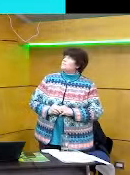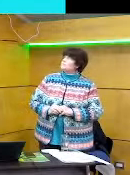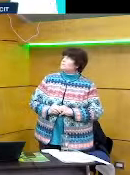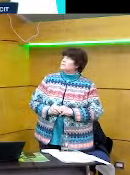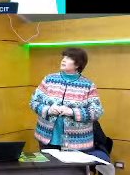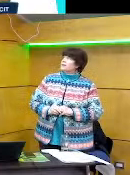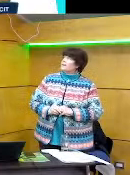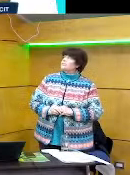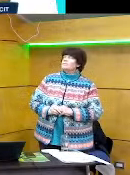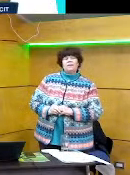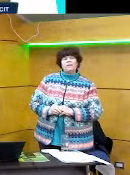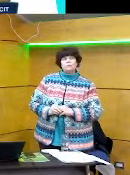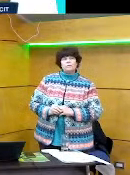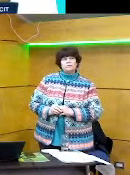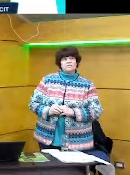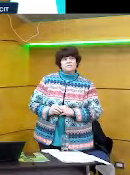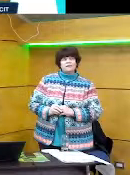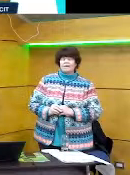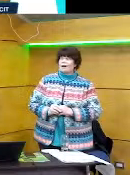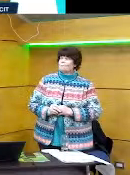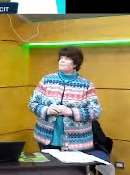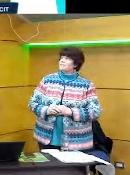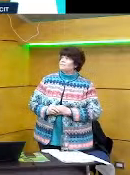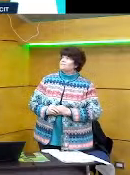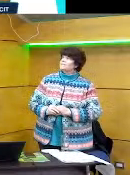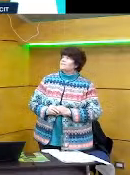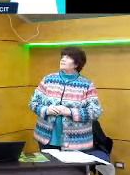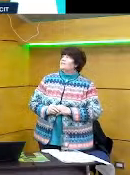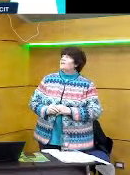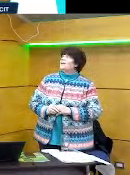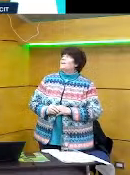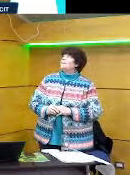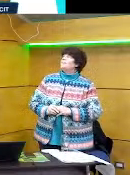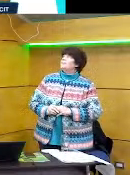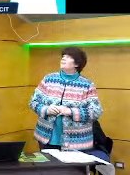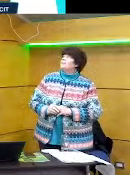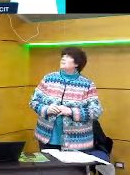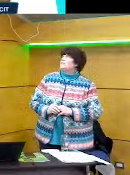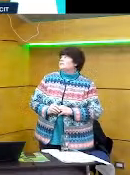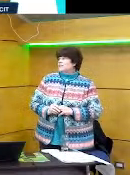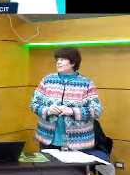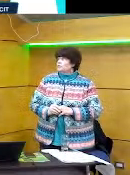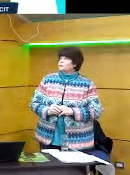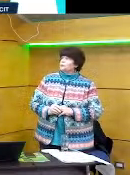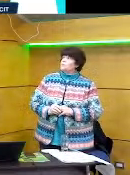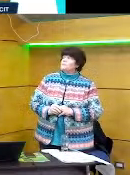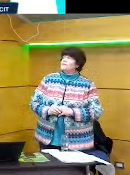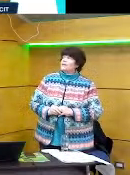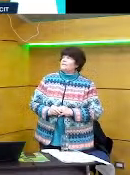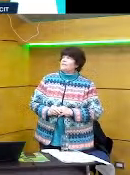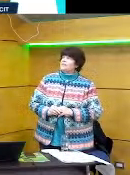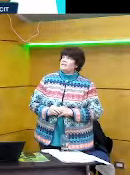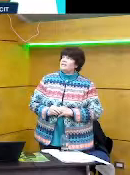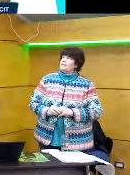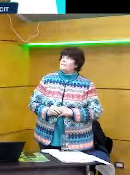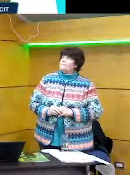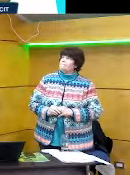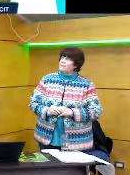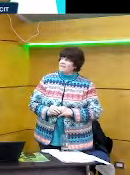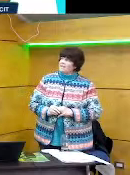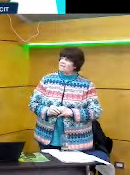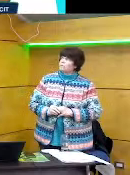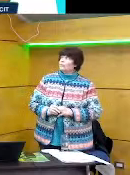the theme is announced, and it was the opposites and the age groups. And then